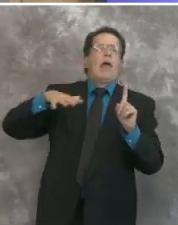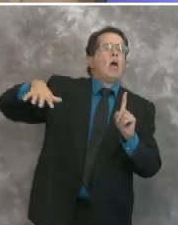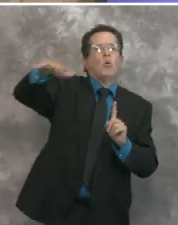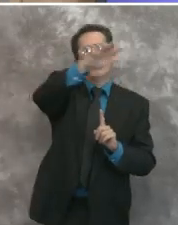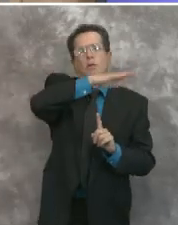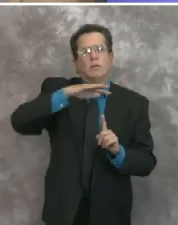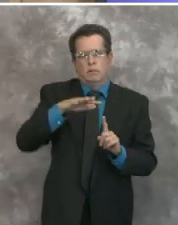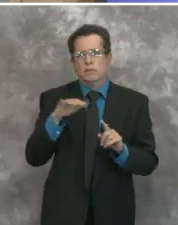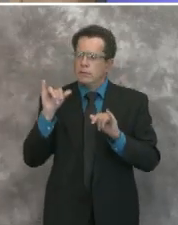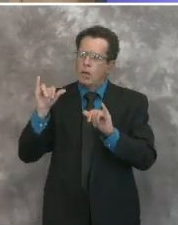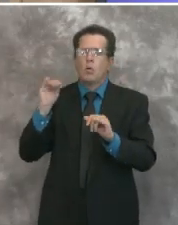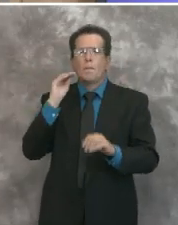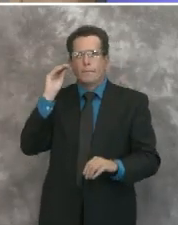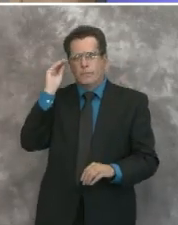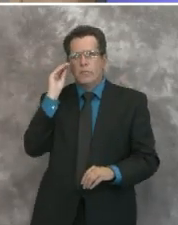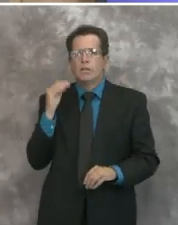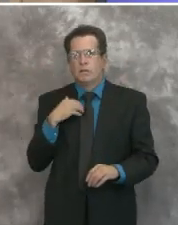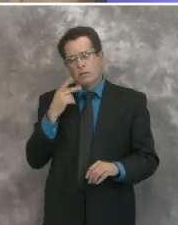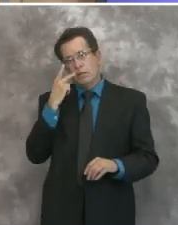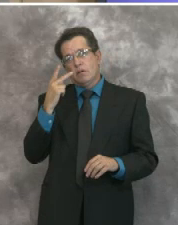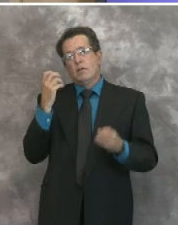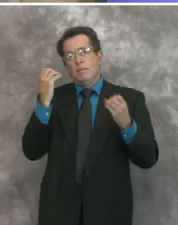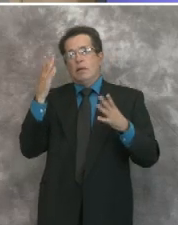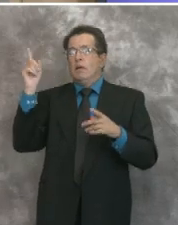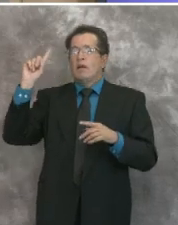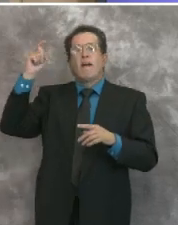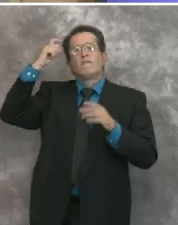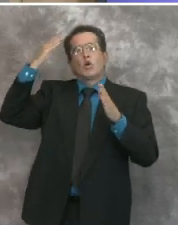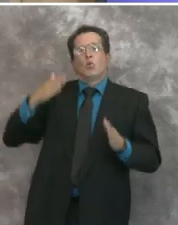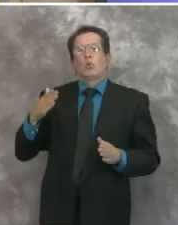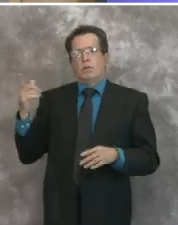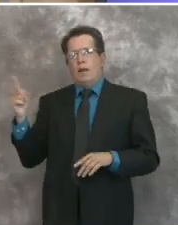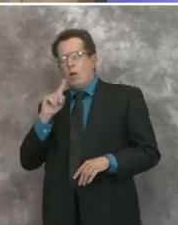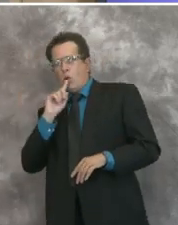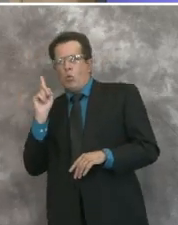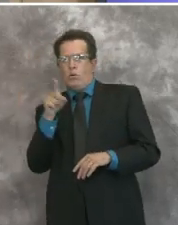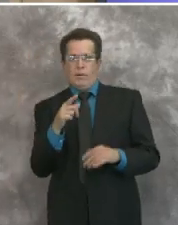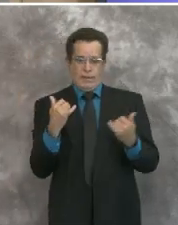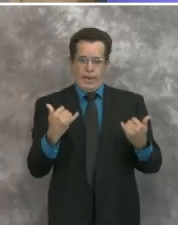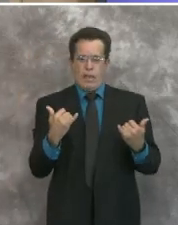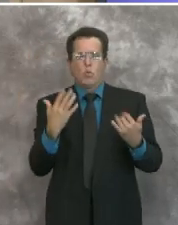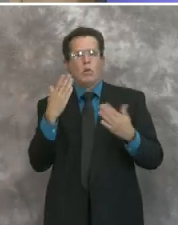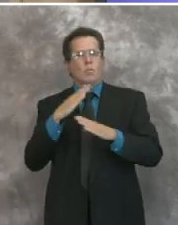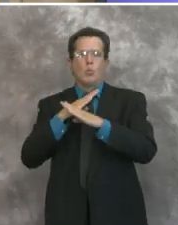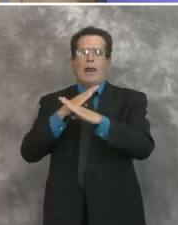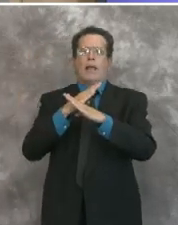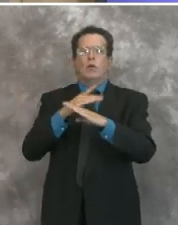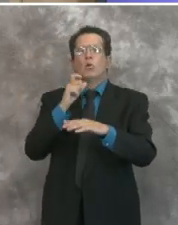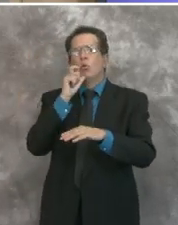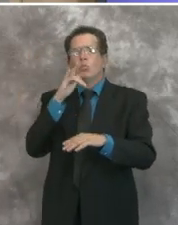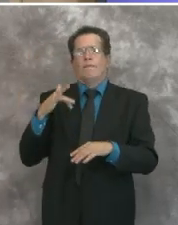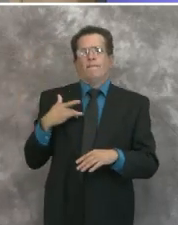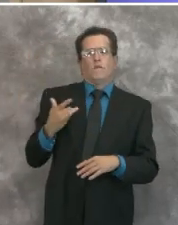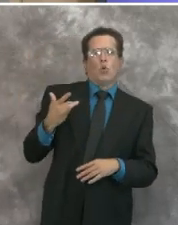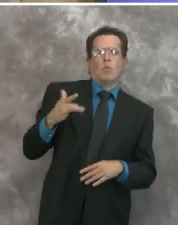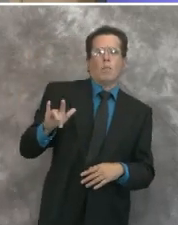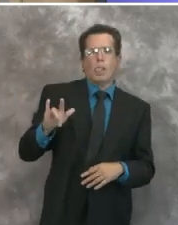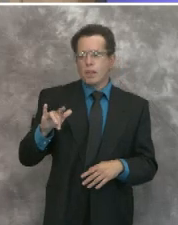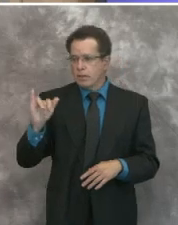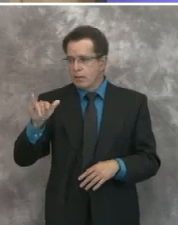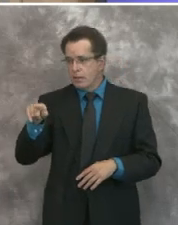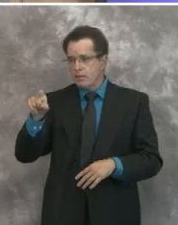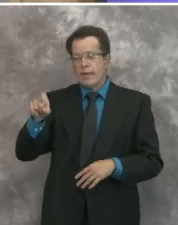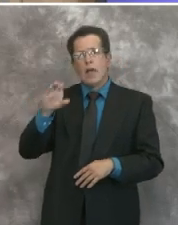unit. You do see a lot of conversations from what the governor outlined today around efforts to protect the vulnerable being congregate